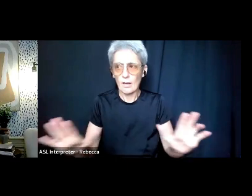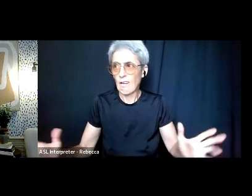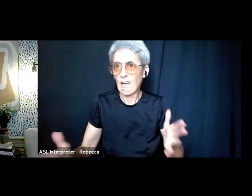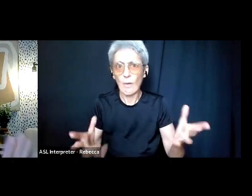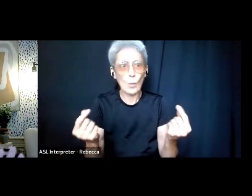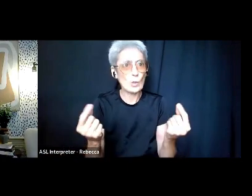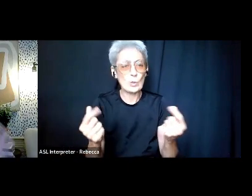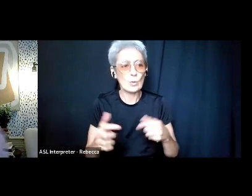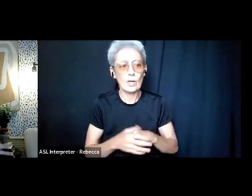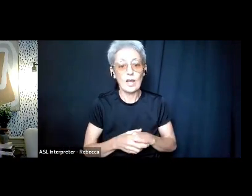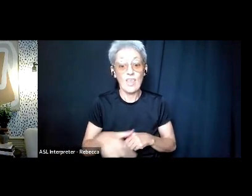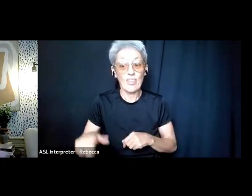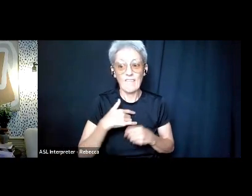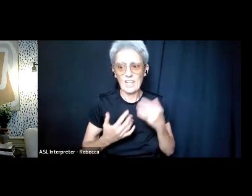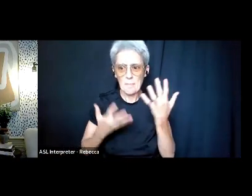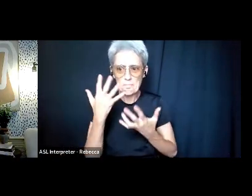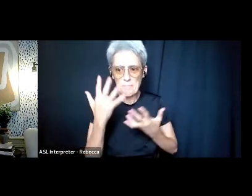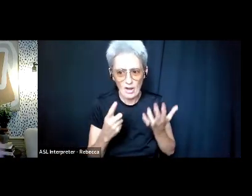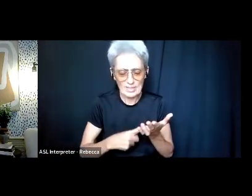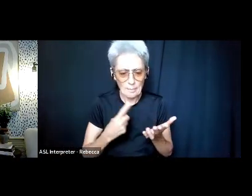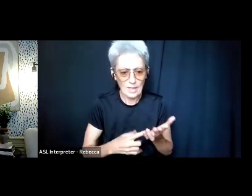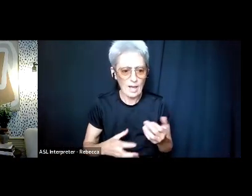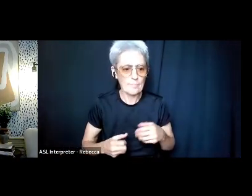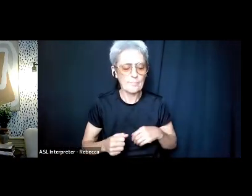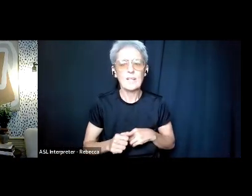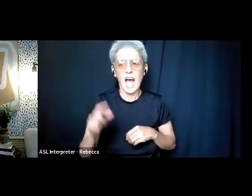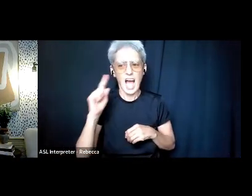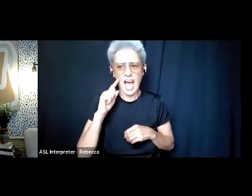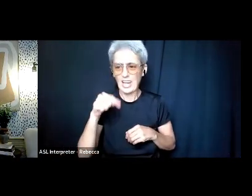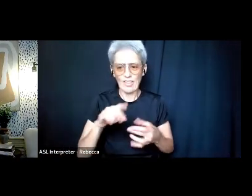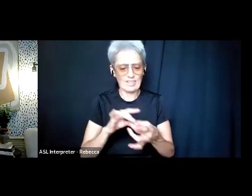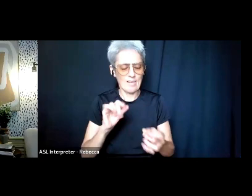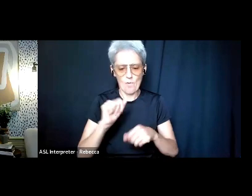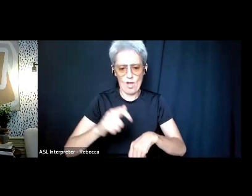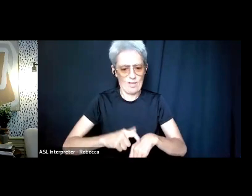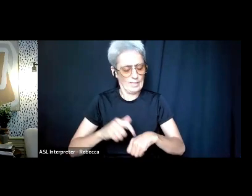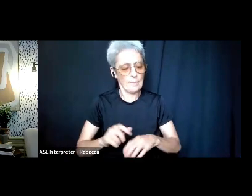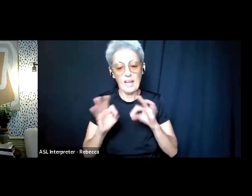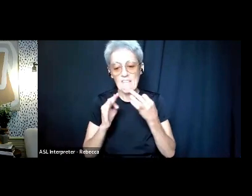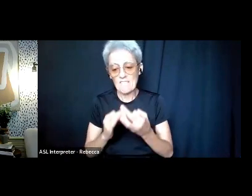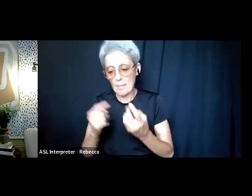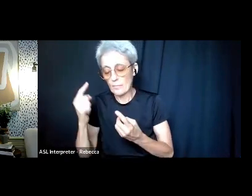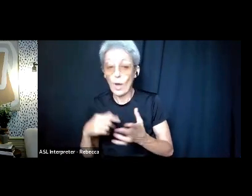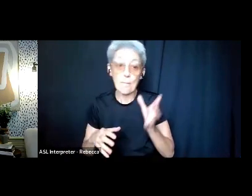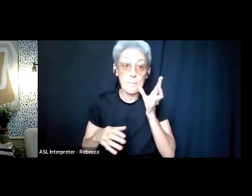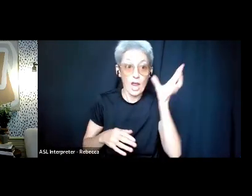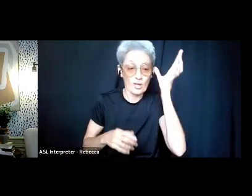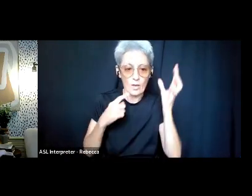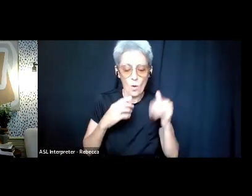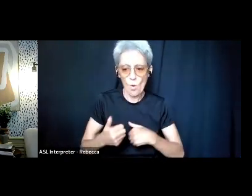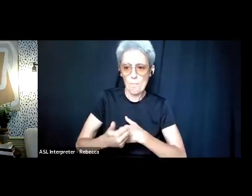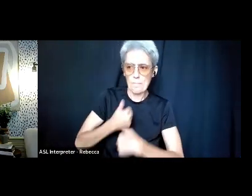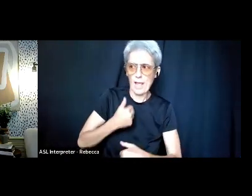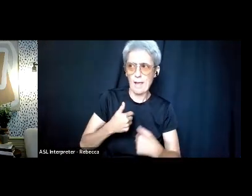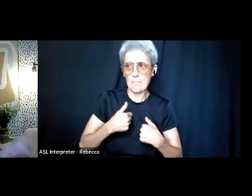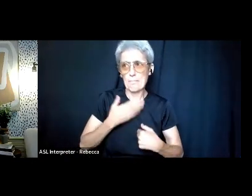because, and I hear this all the time, families think, parents think, this is a reflection on me as a parent. And I'm here to